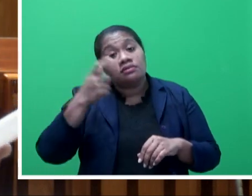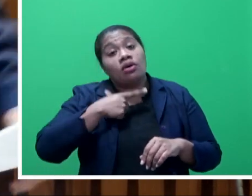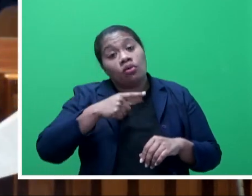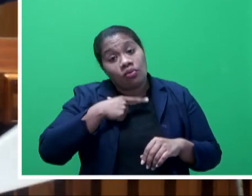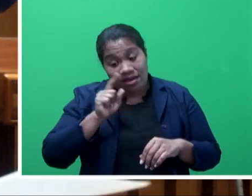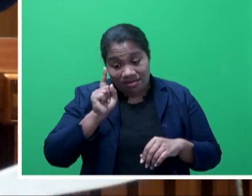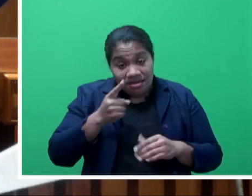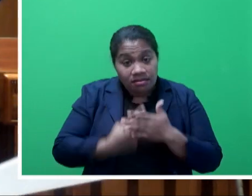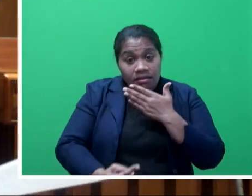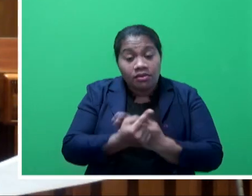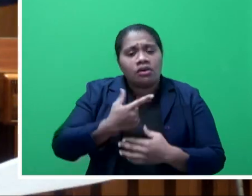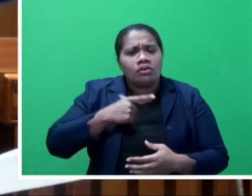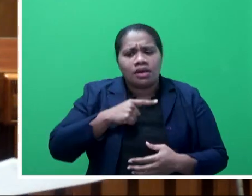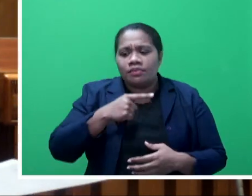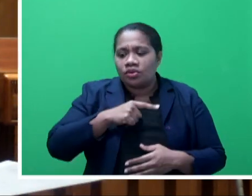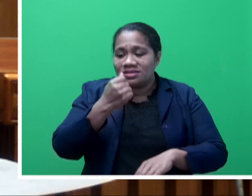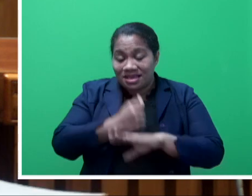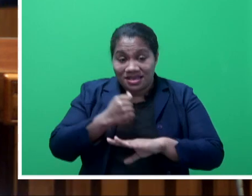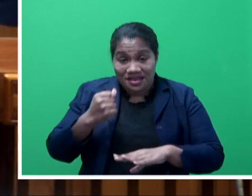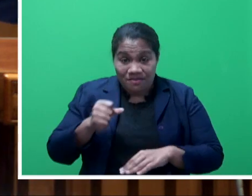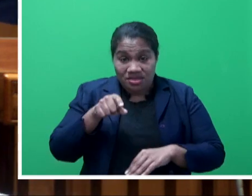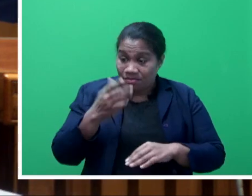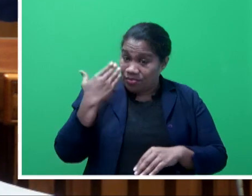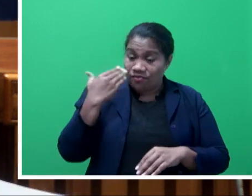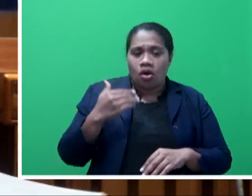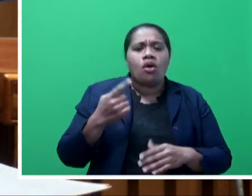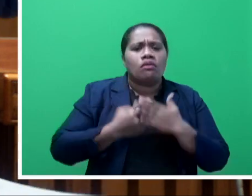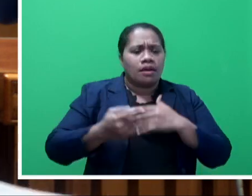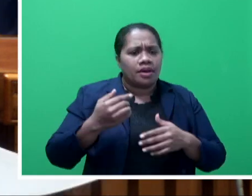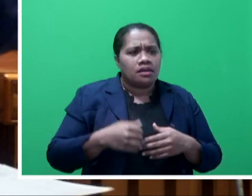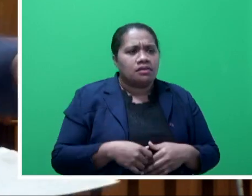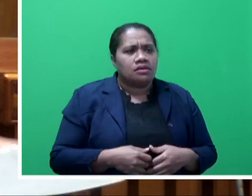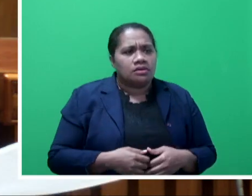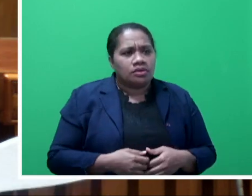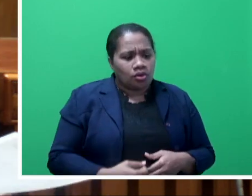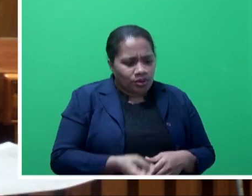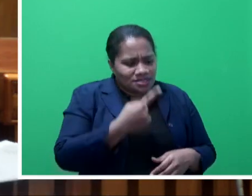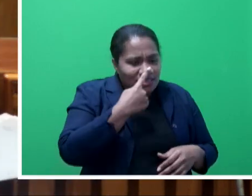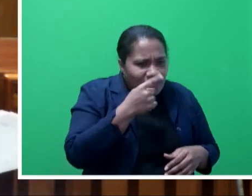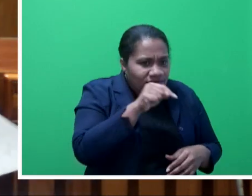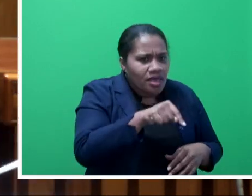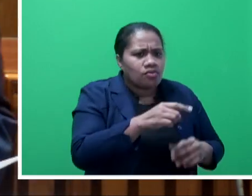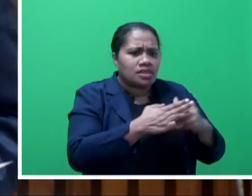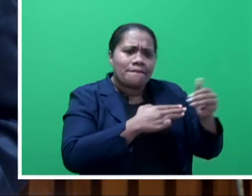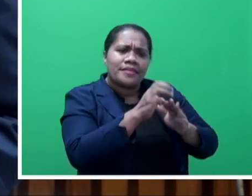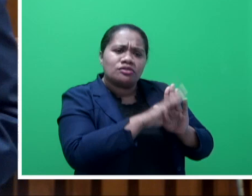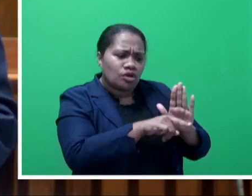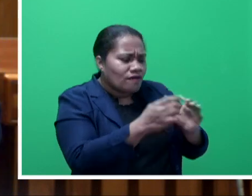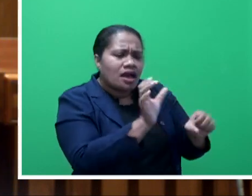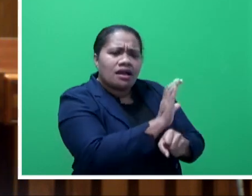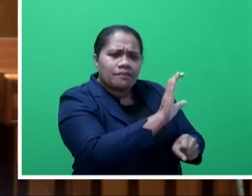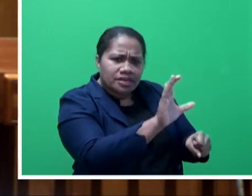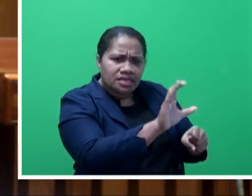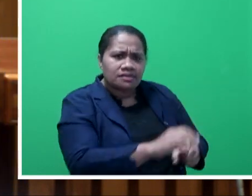was because the government in those days used to interfere with the management of the company. They